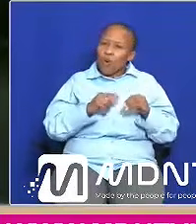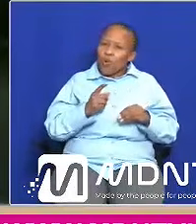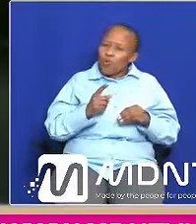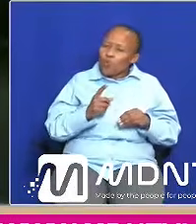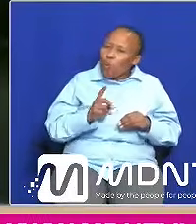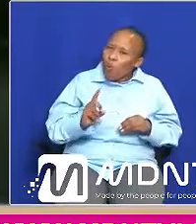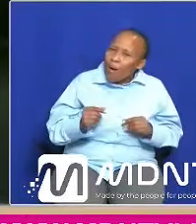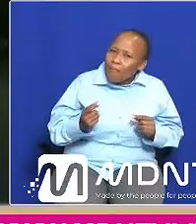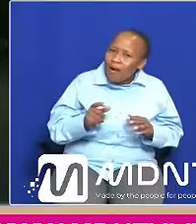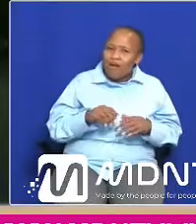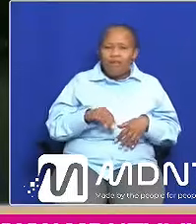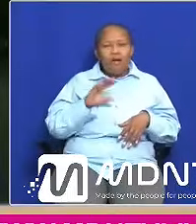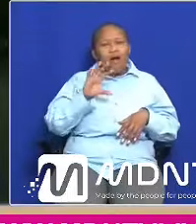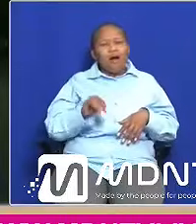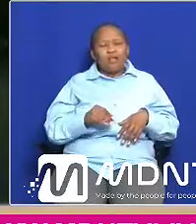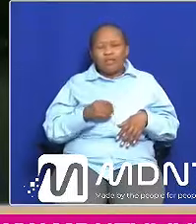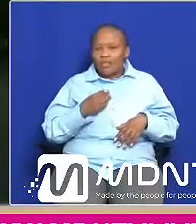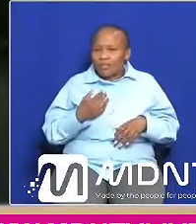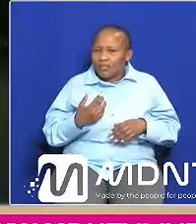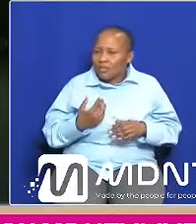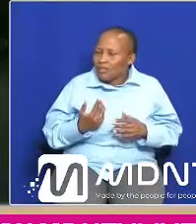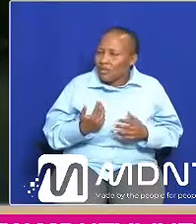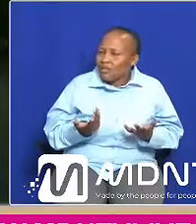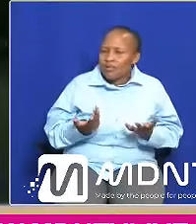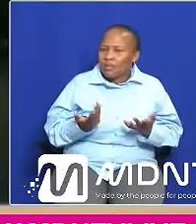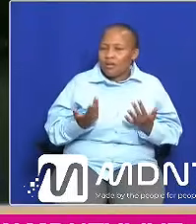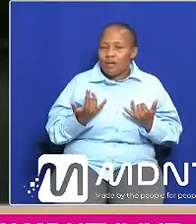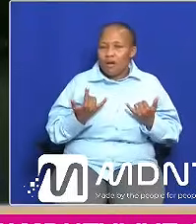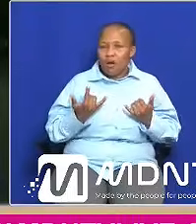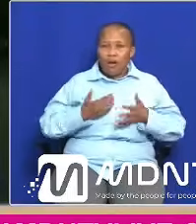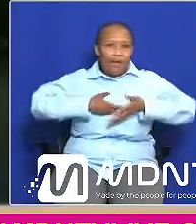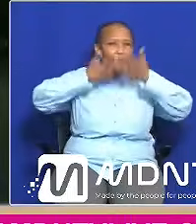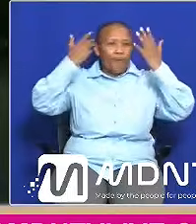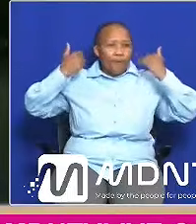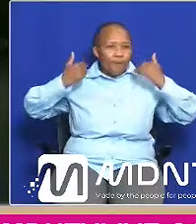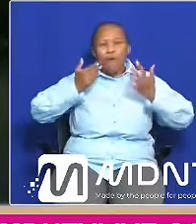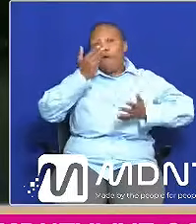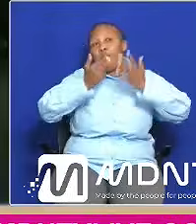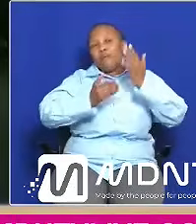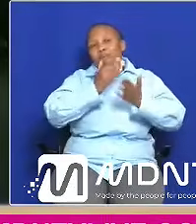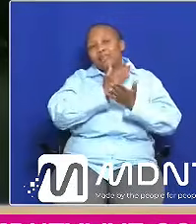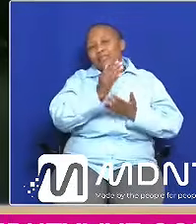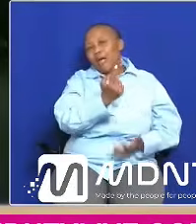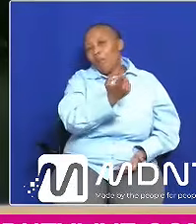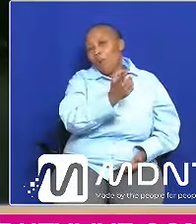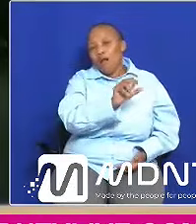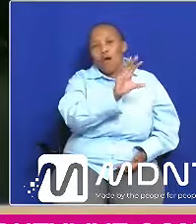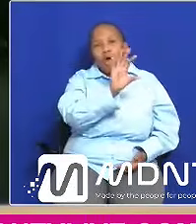say, I don't know, maybe someone asked me to forward it, but it's difficult to accept that that is